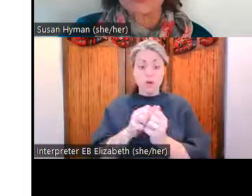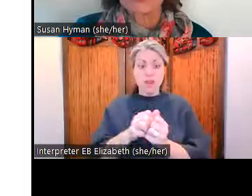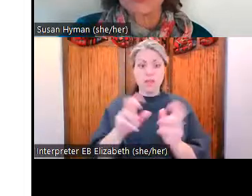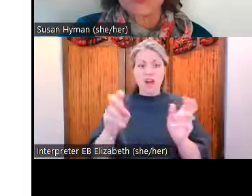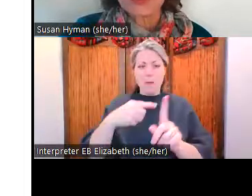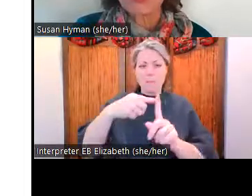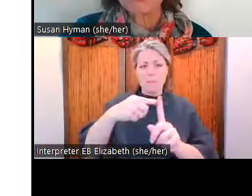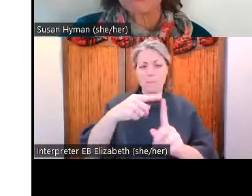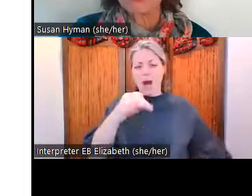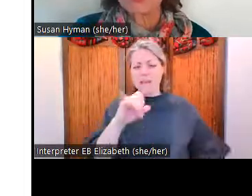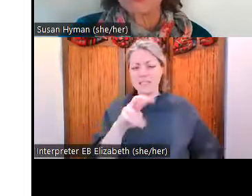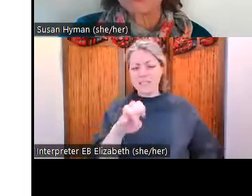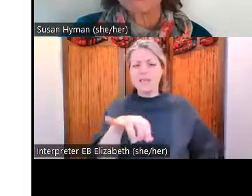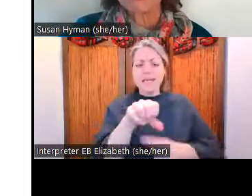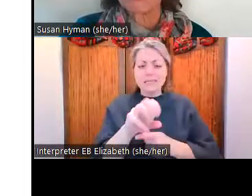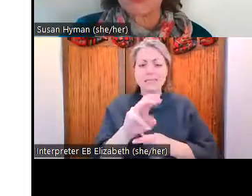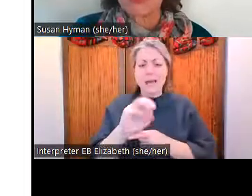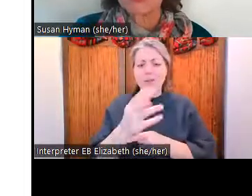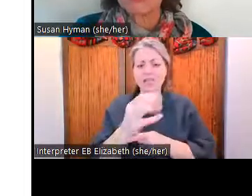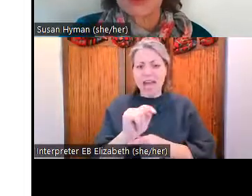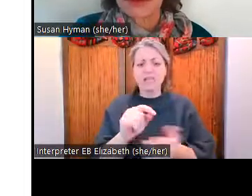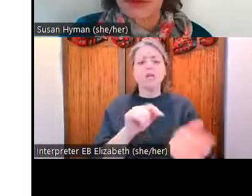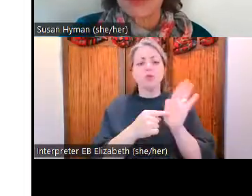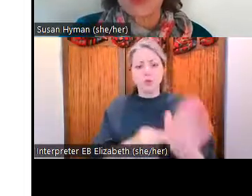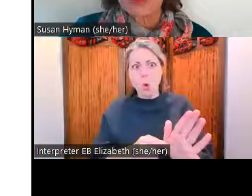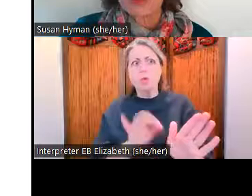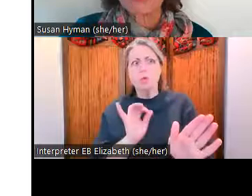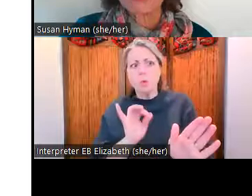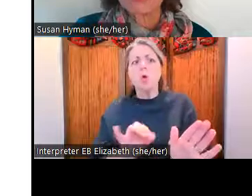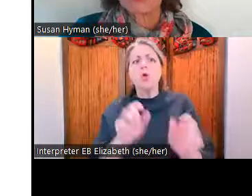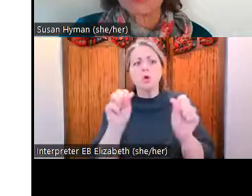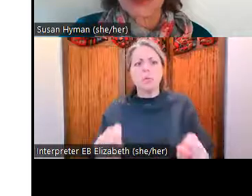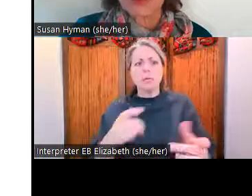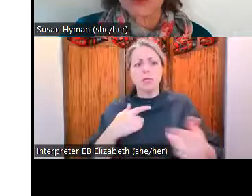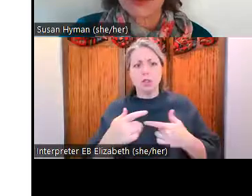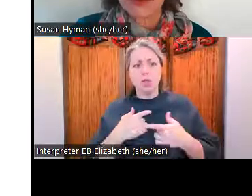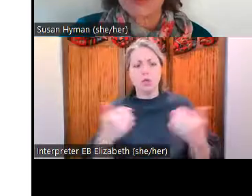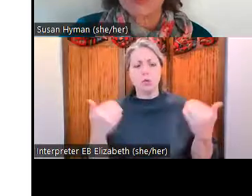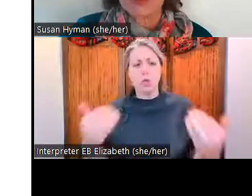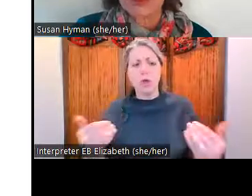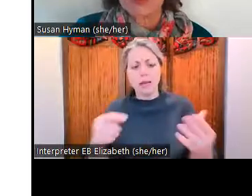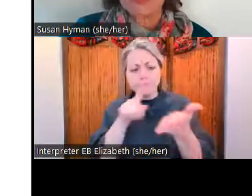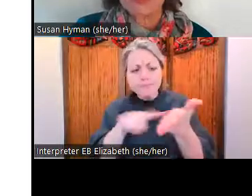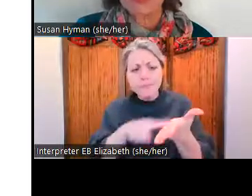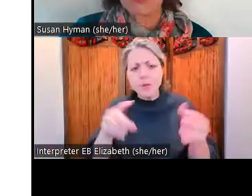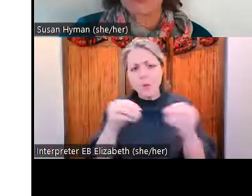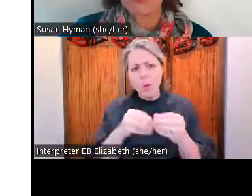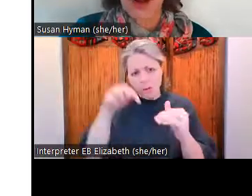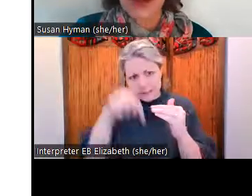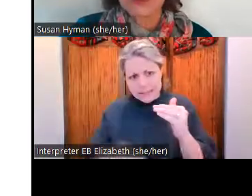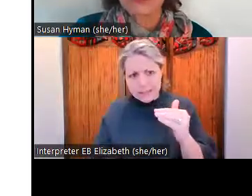is reason for pursuing further through more evaluation to figure